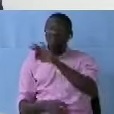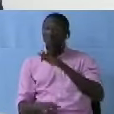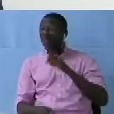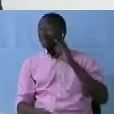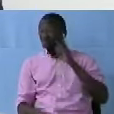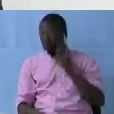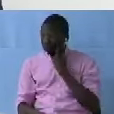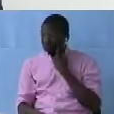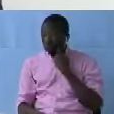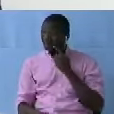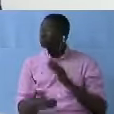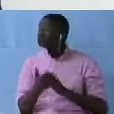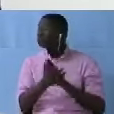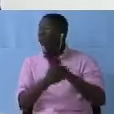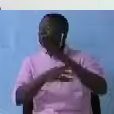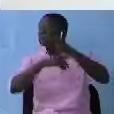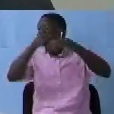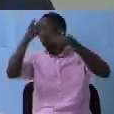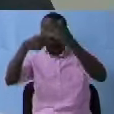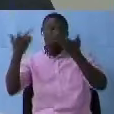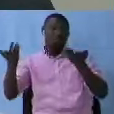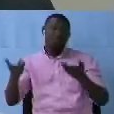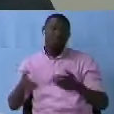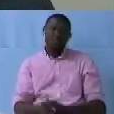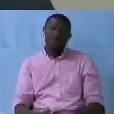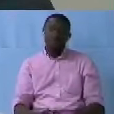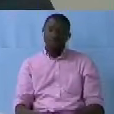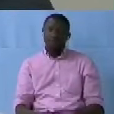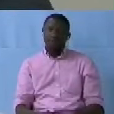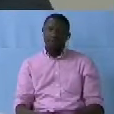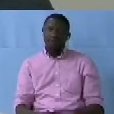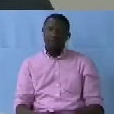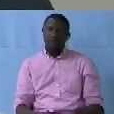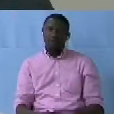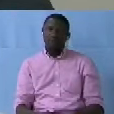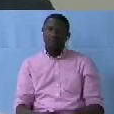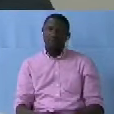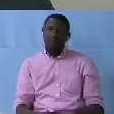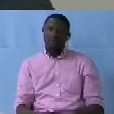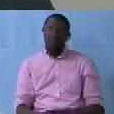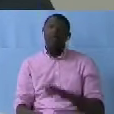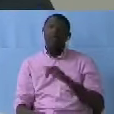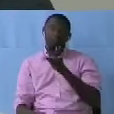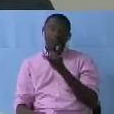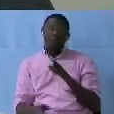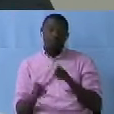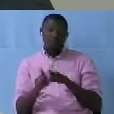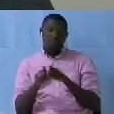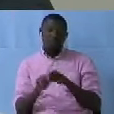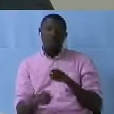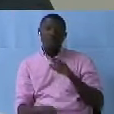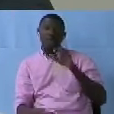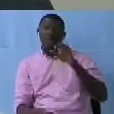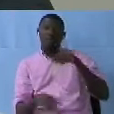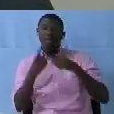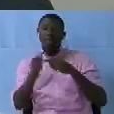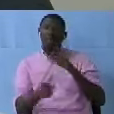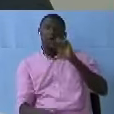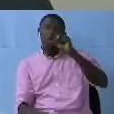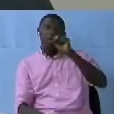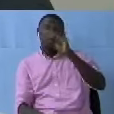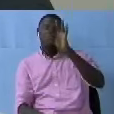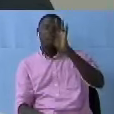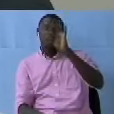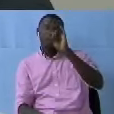actually. In fact, stigmatization is one of the biggest problems for the treatment of HIV/AIDS in this country, isn't it?